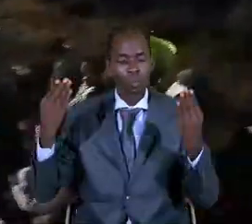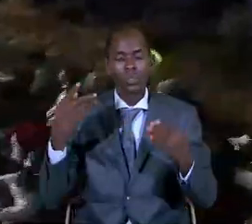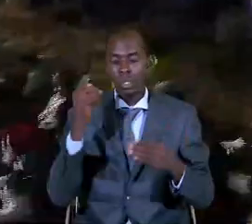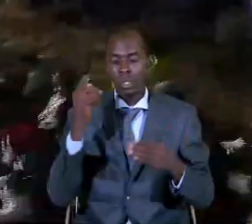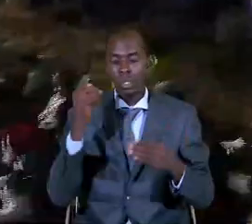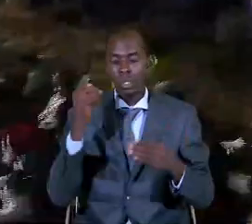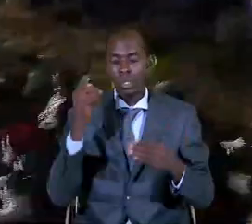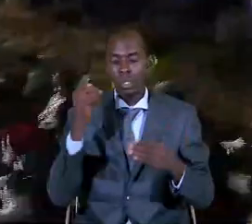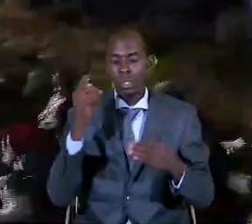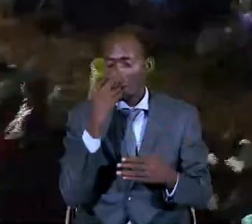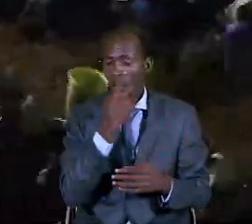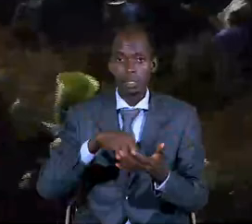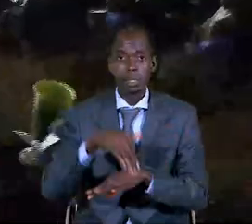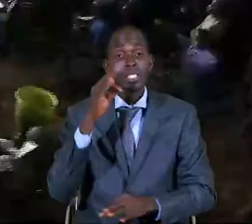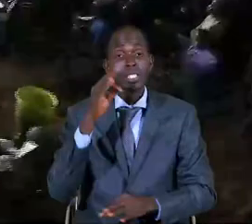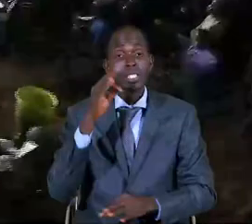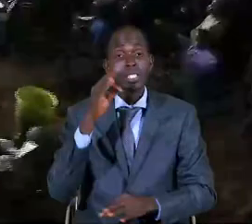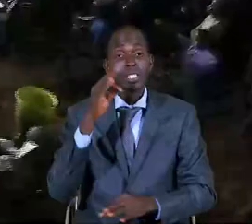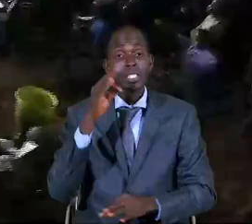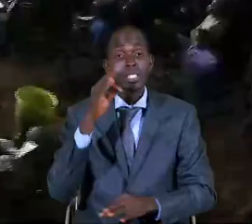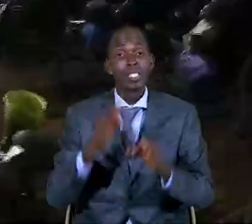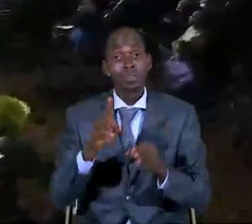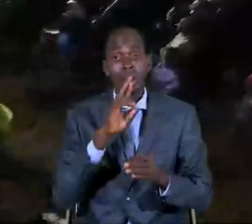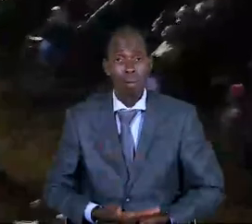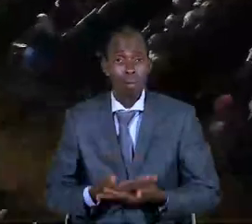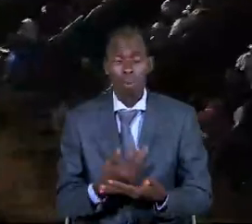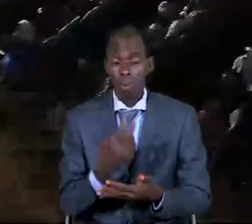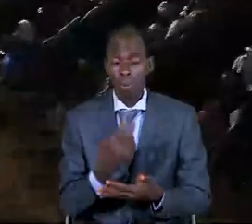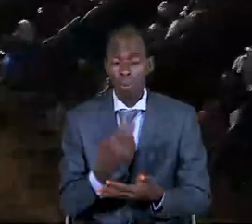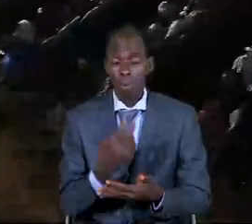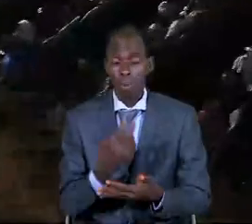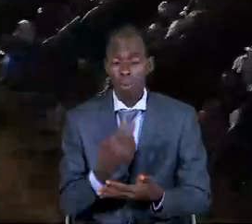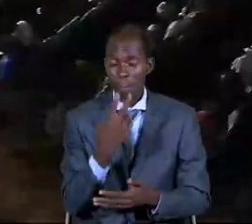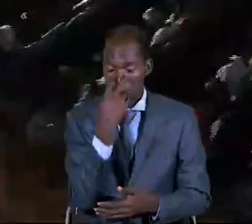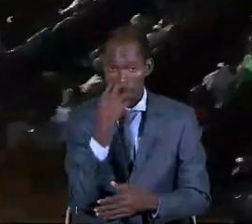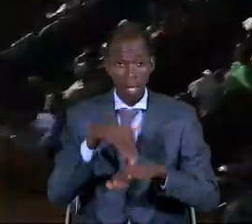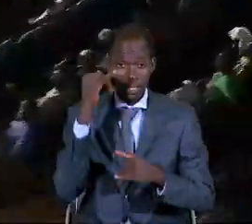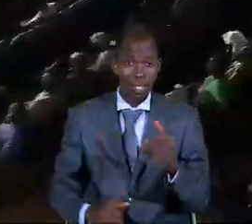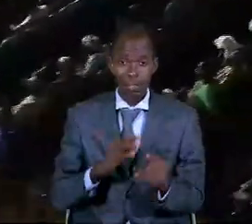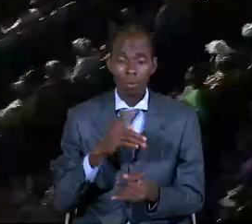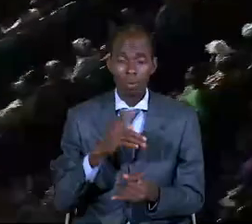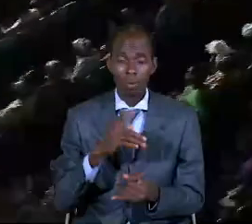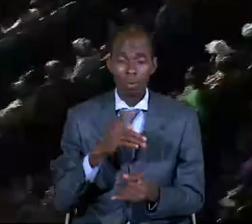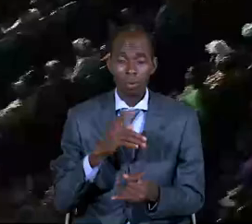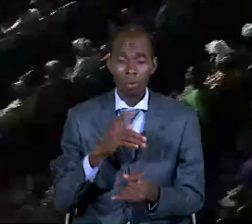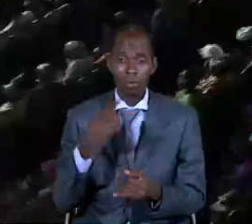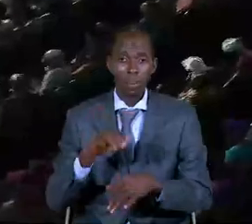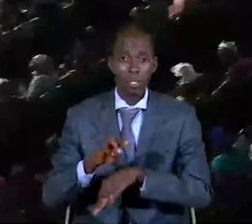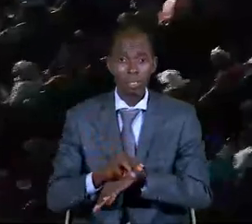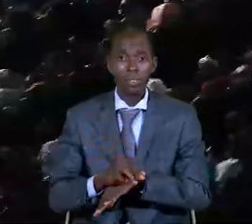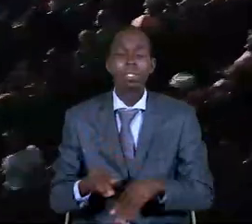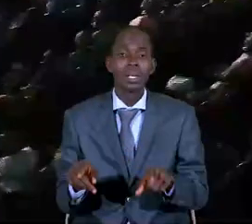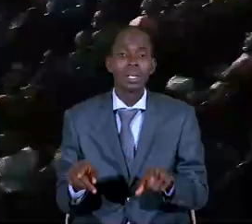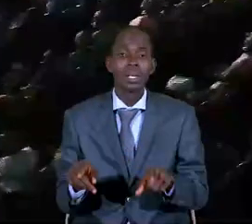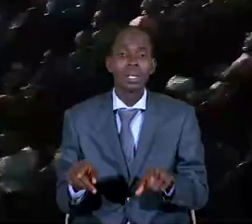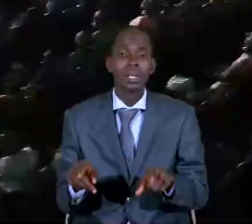tonight. If you were born blind, at the end of the message, as we